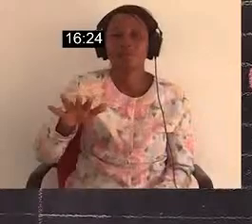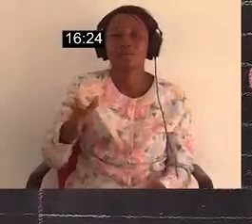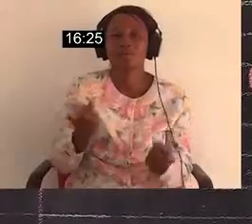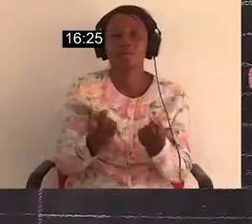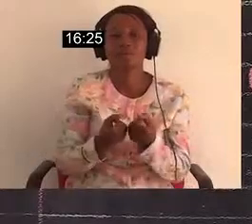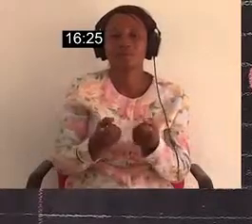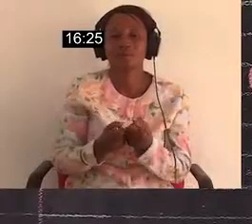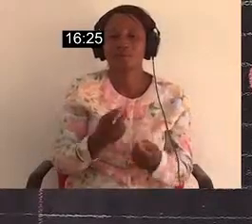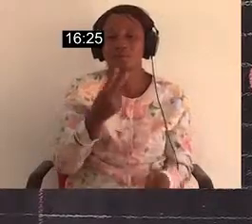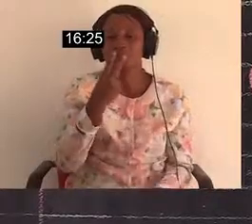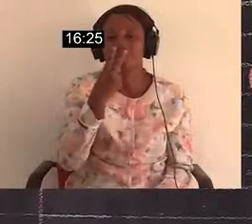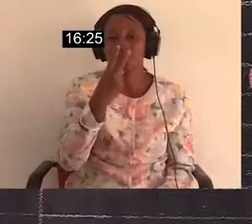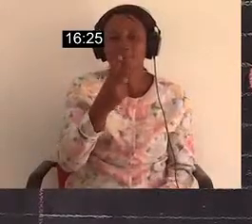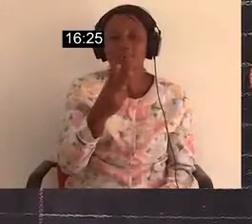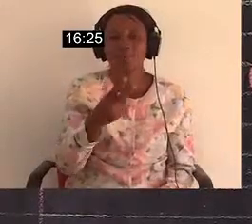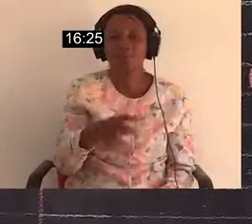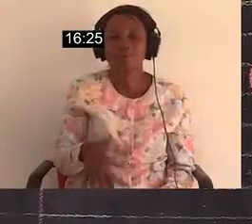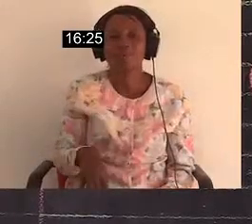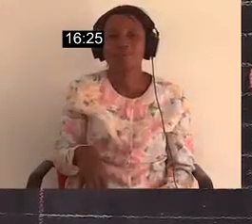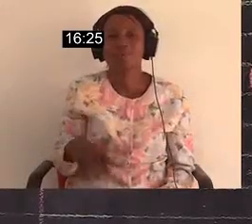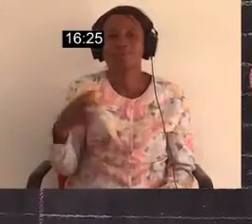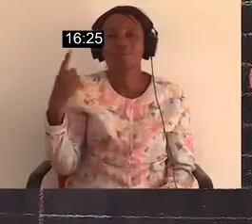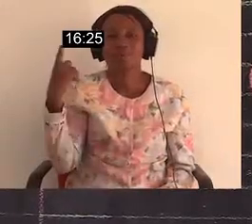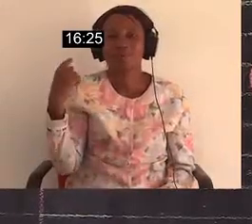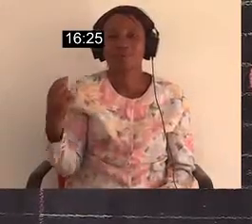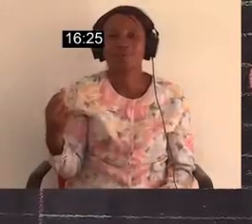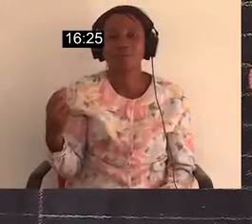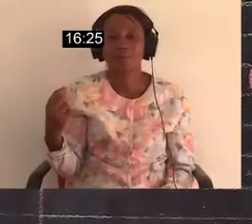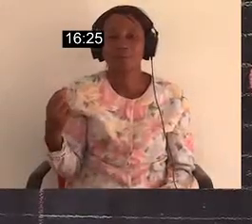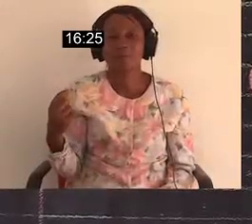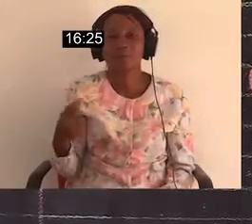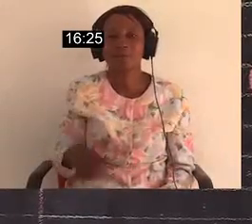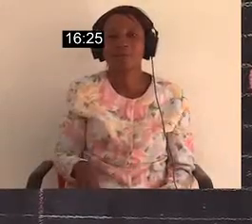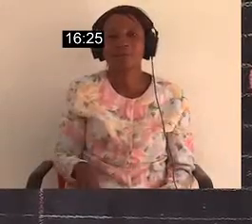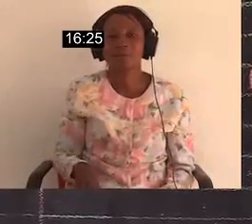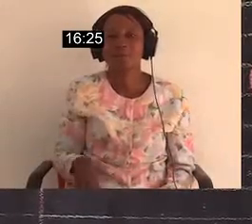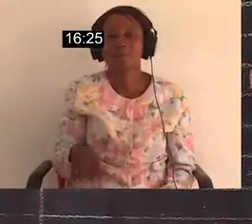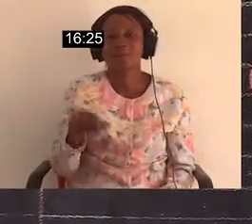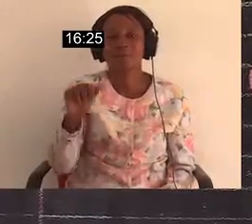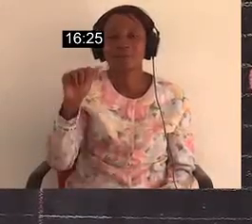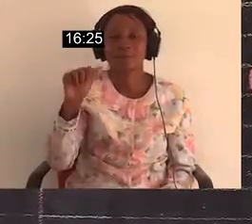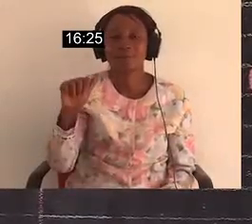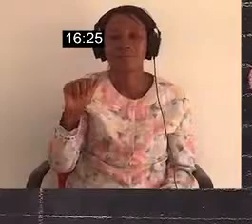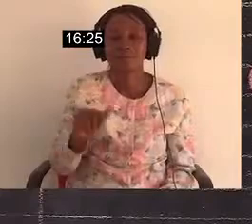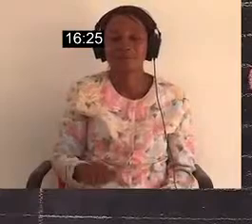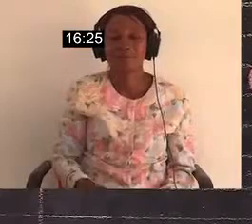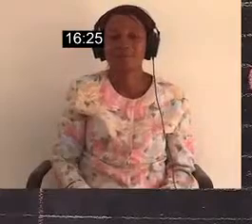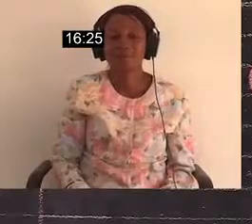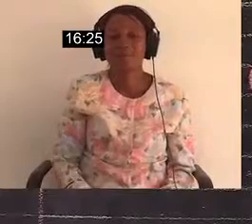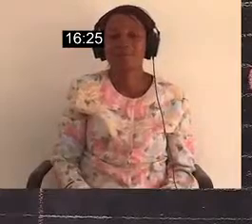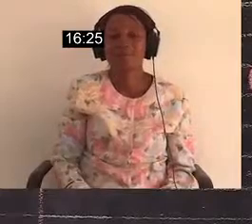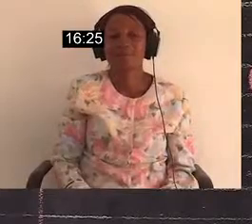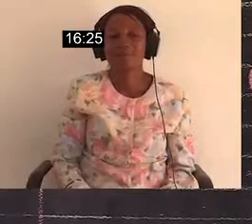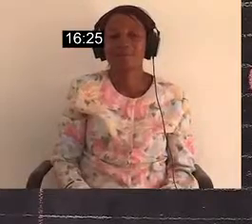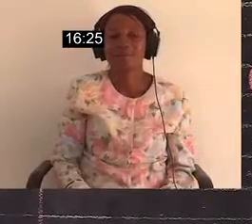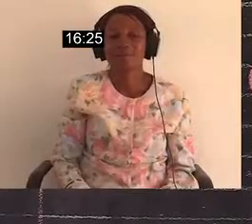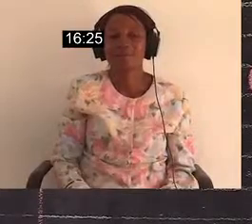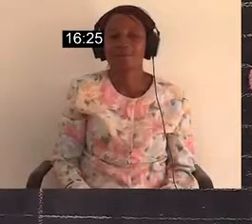like a web. Do you know what a web is?